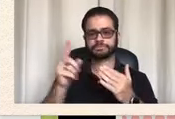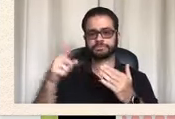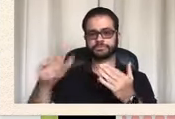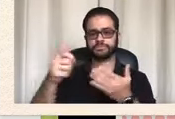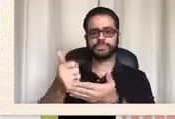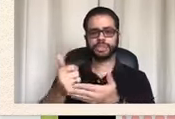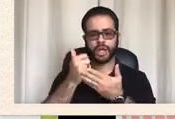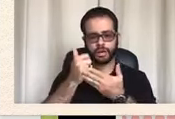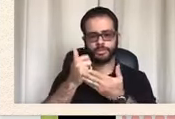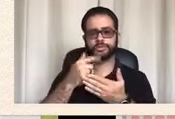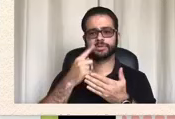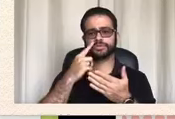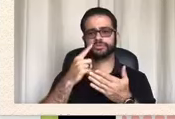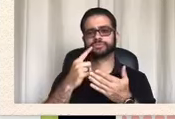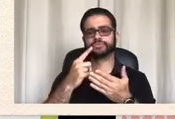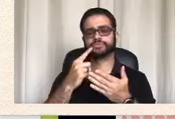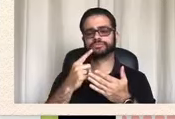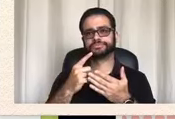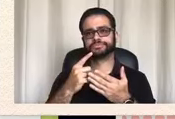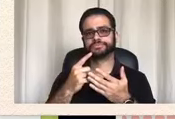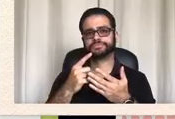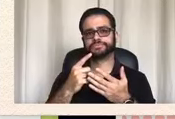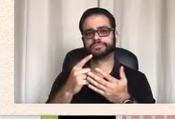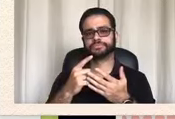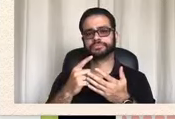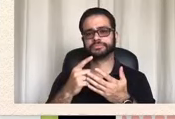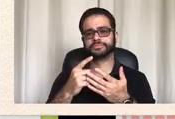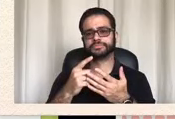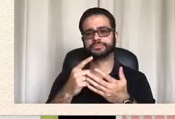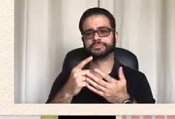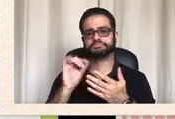on a protest to